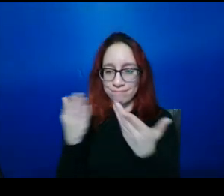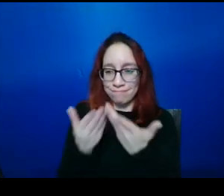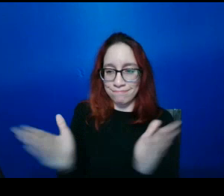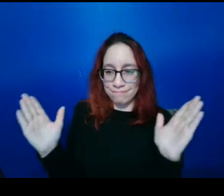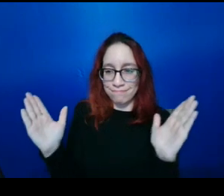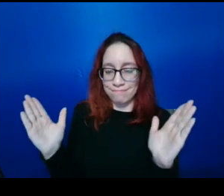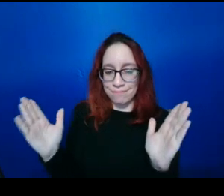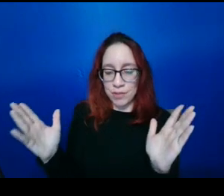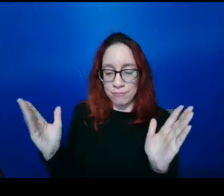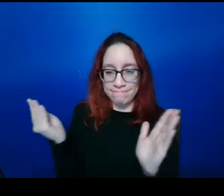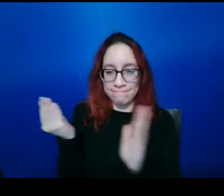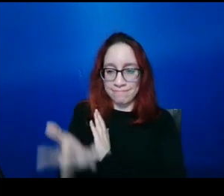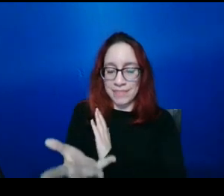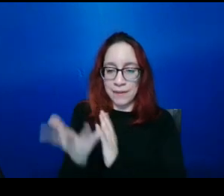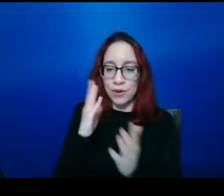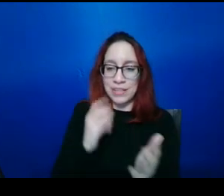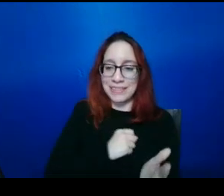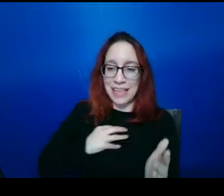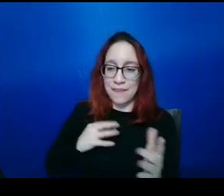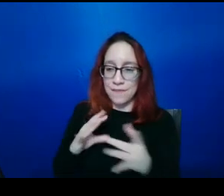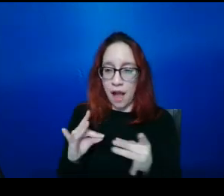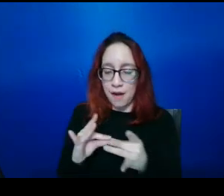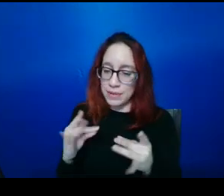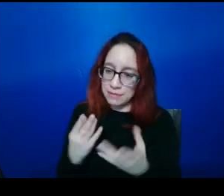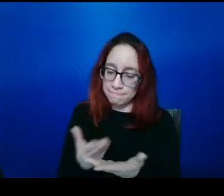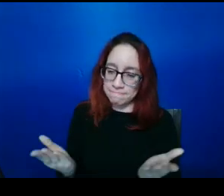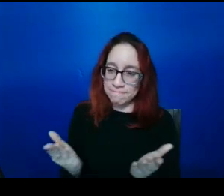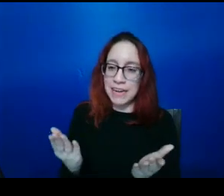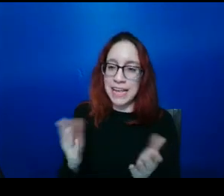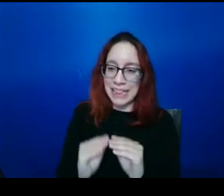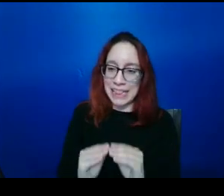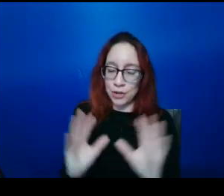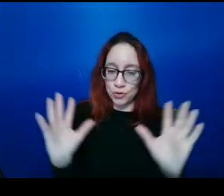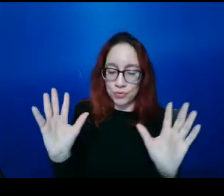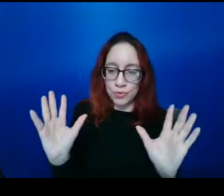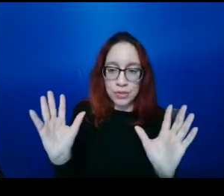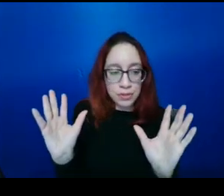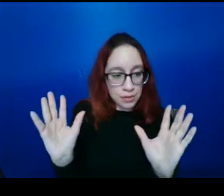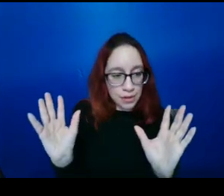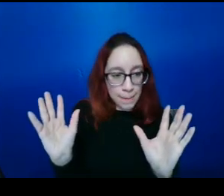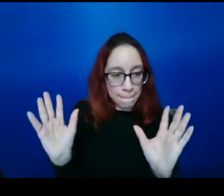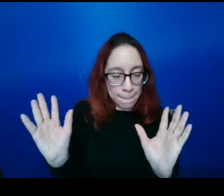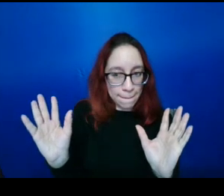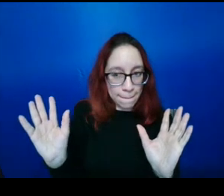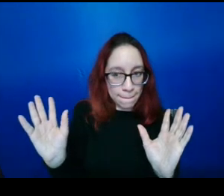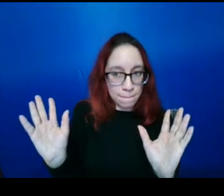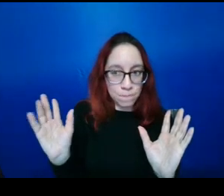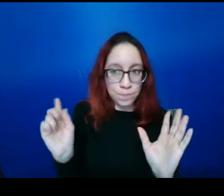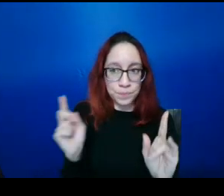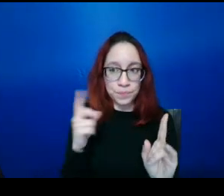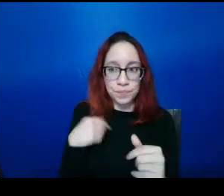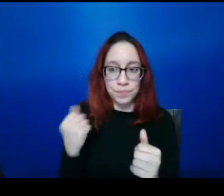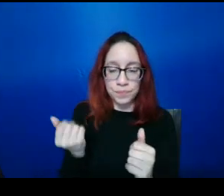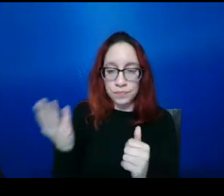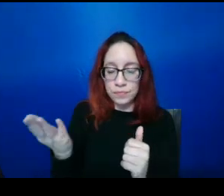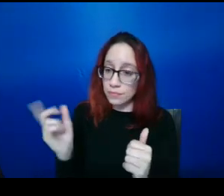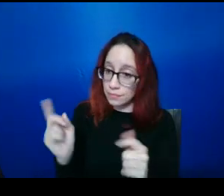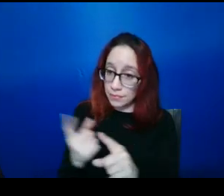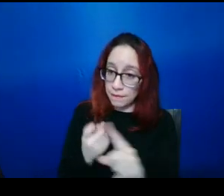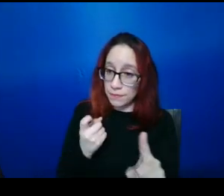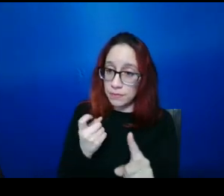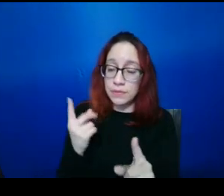the staff comments and make it, you know, clear as to where the recommendations were, what